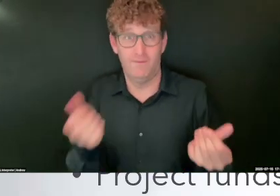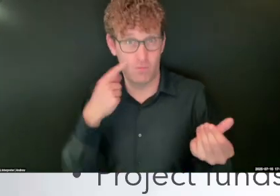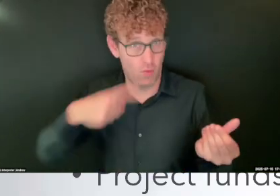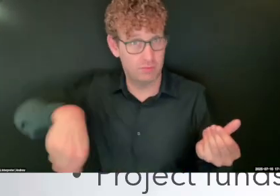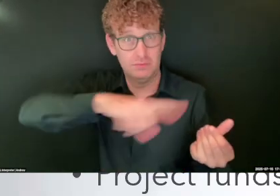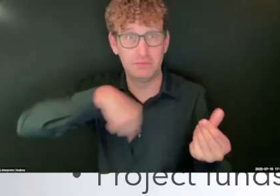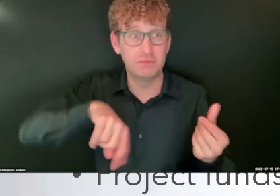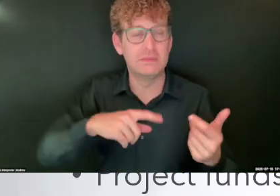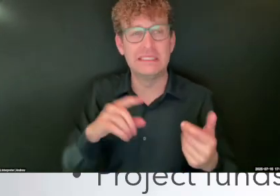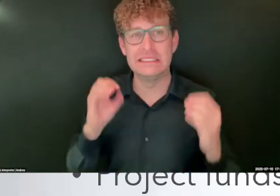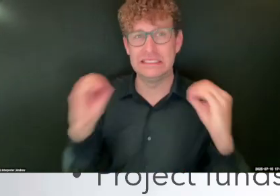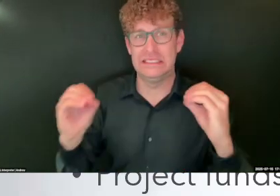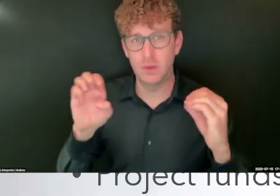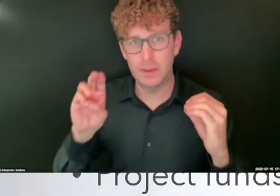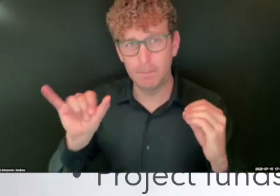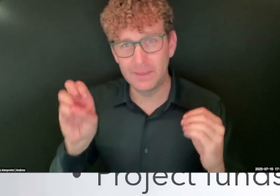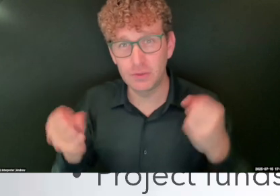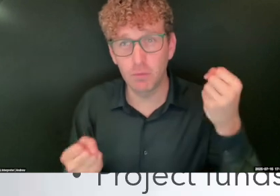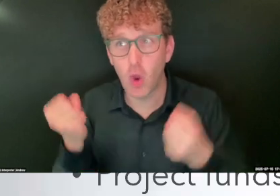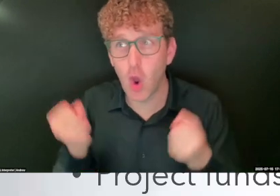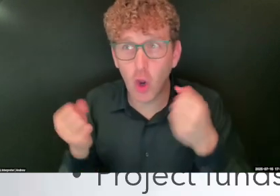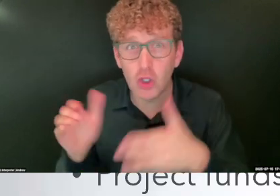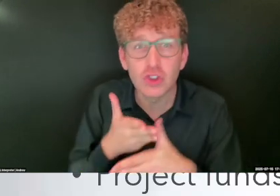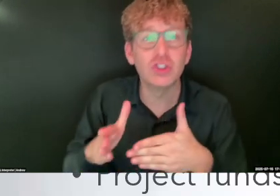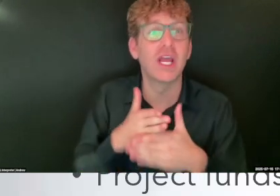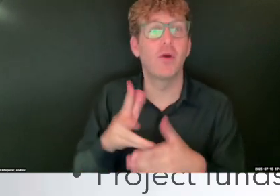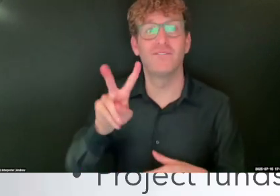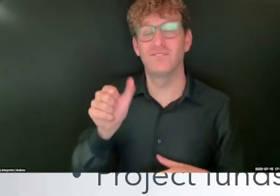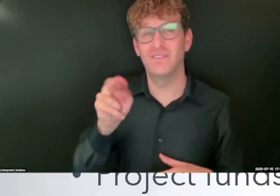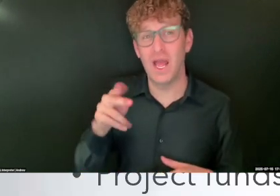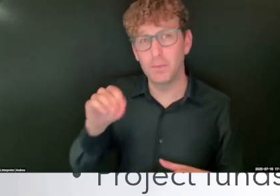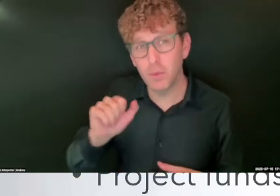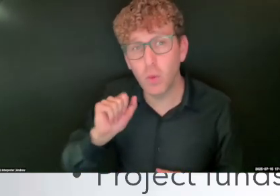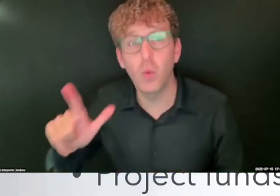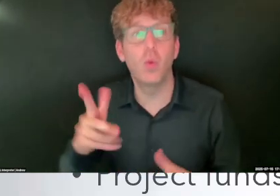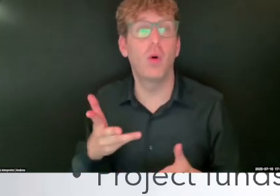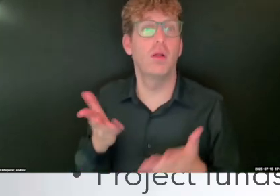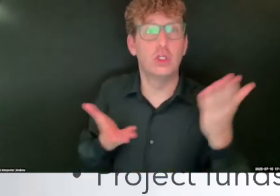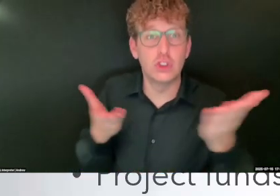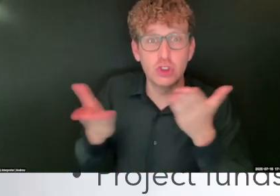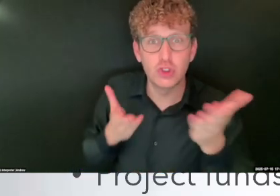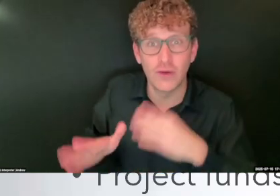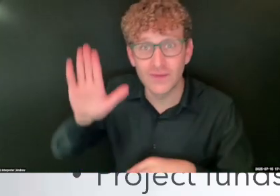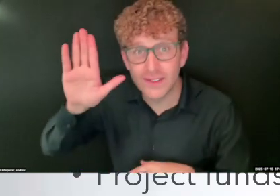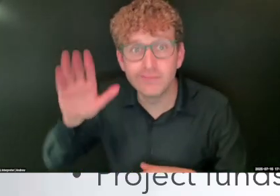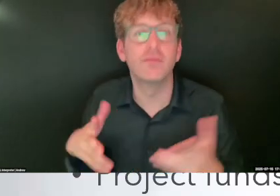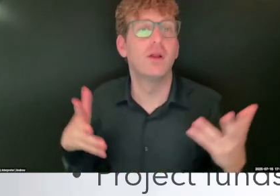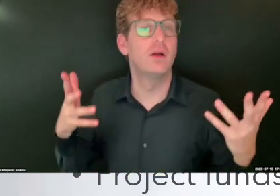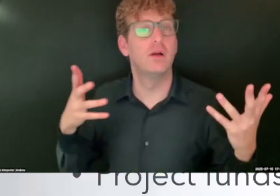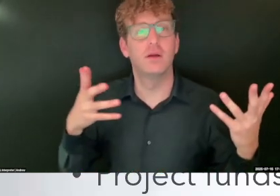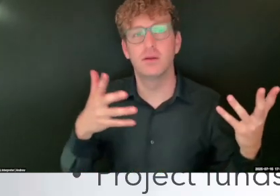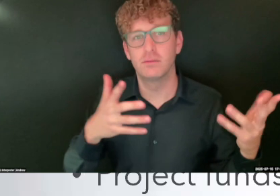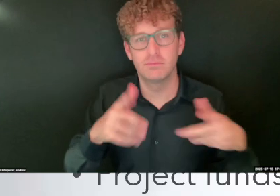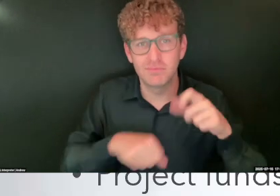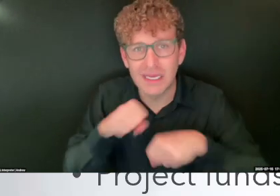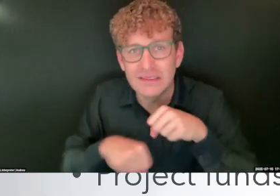shuttles, bicycle and scooter sharing, transit passes, outreach and education, trip planning,